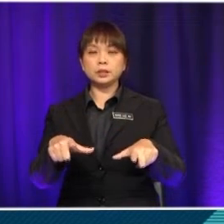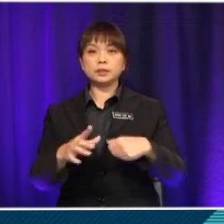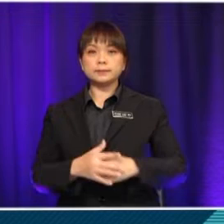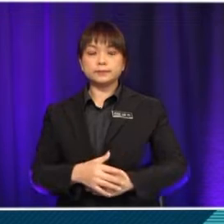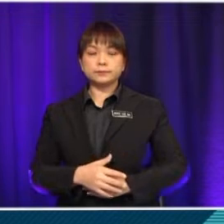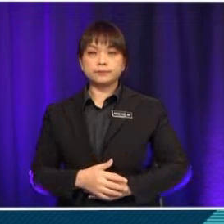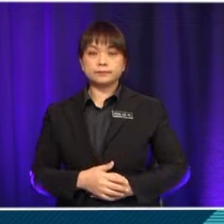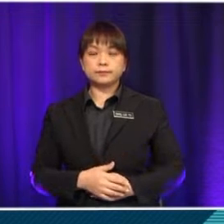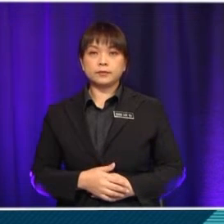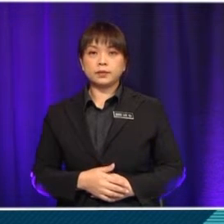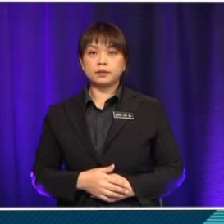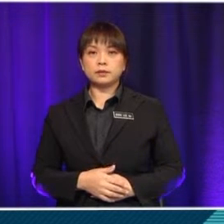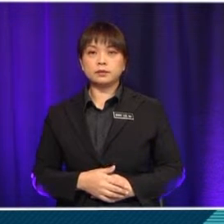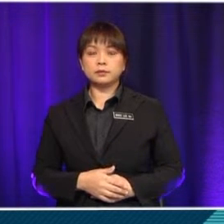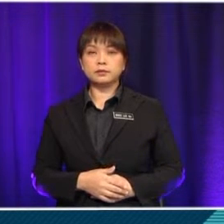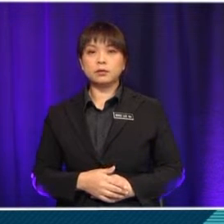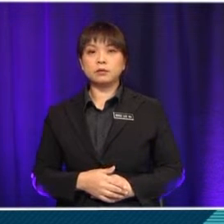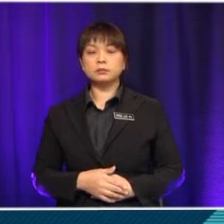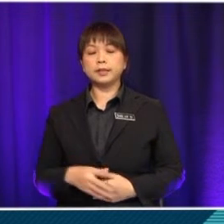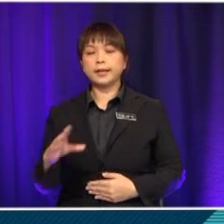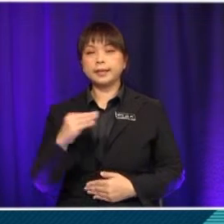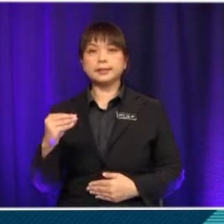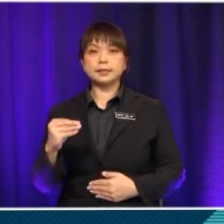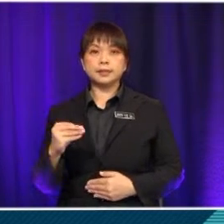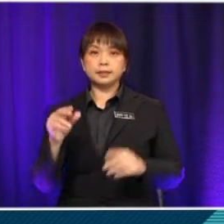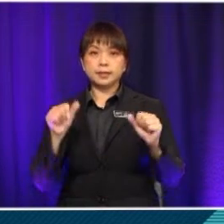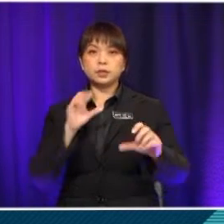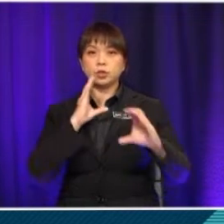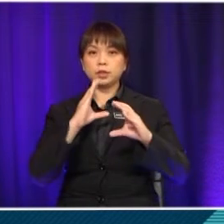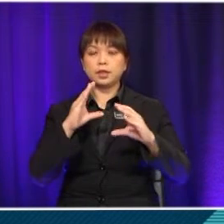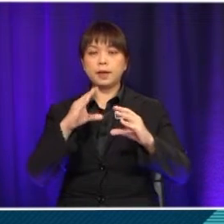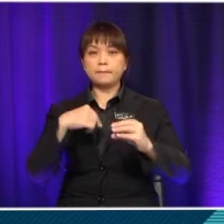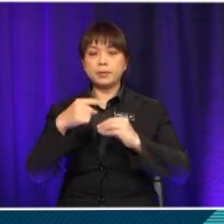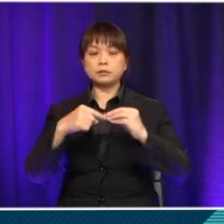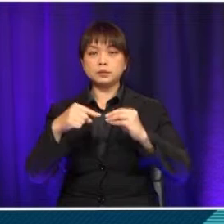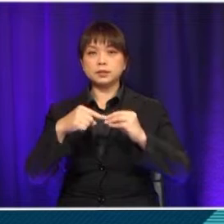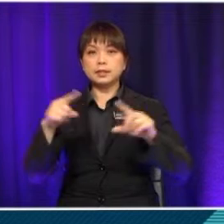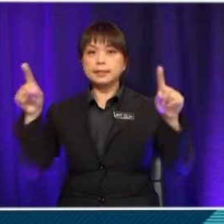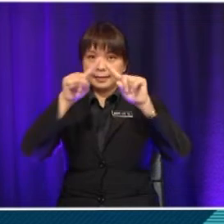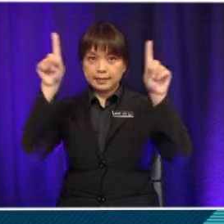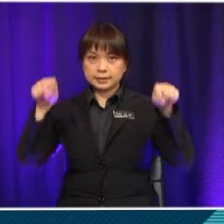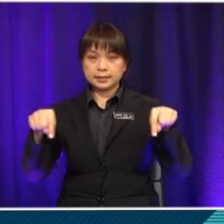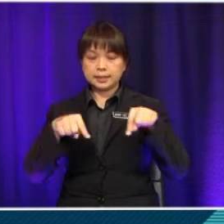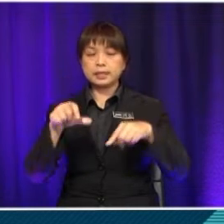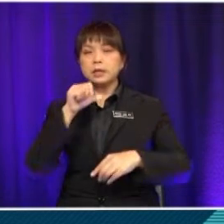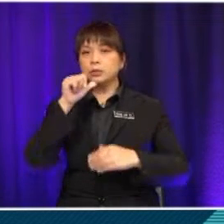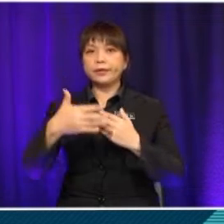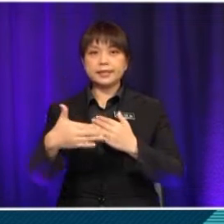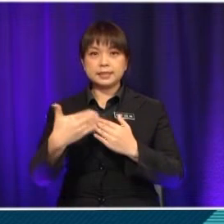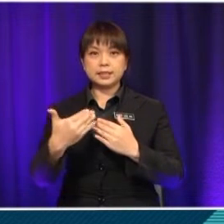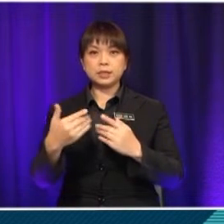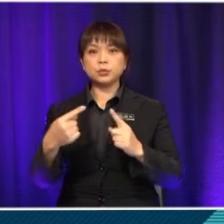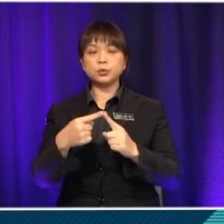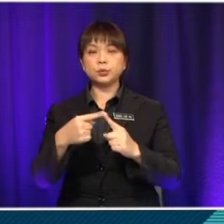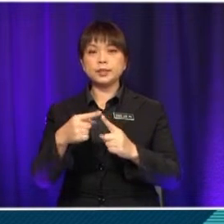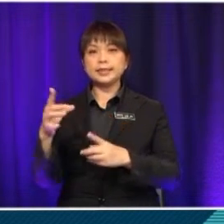about the screen, like, or the large monitor that have, and then not easily stolen compared to a laptop, because you need